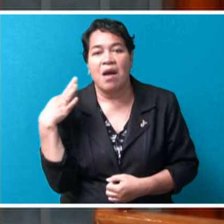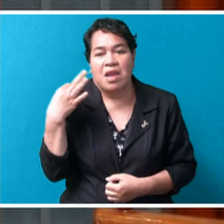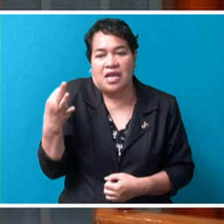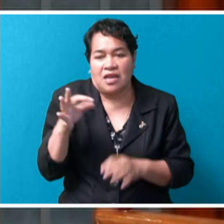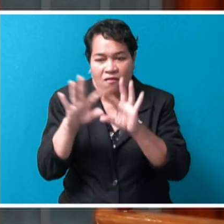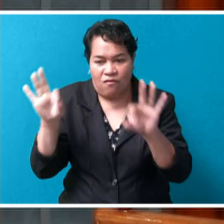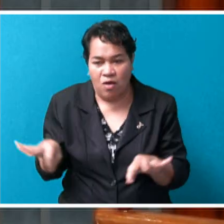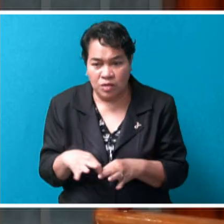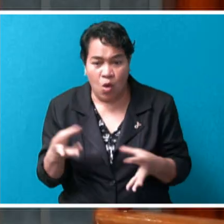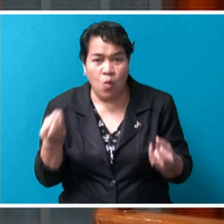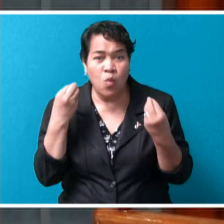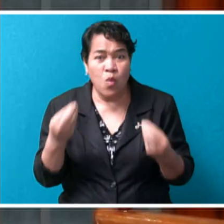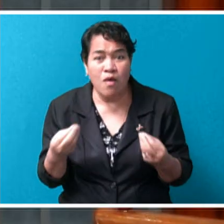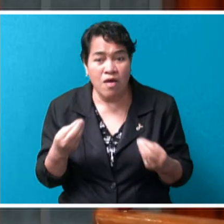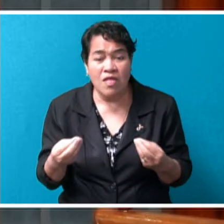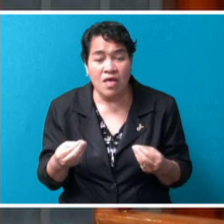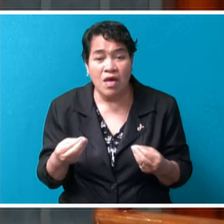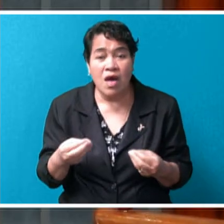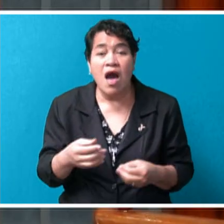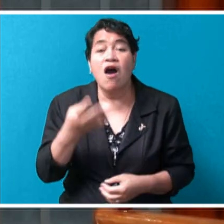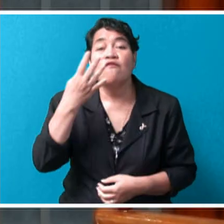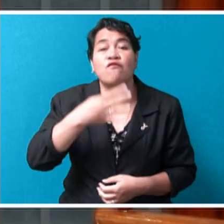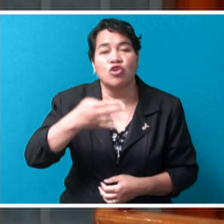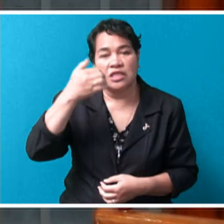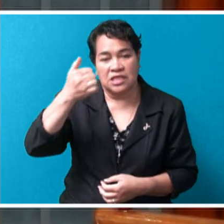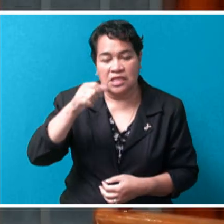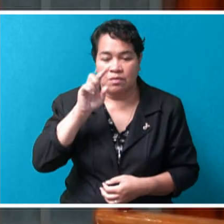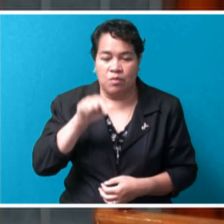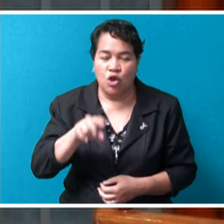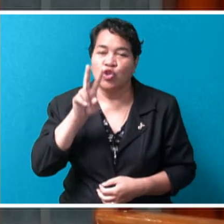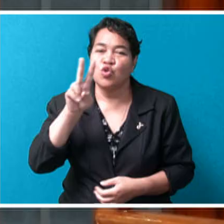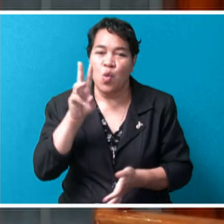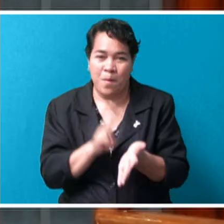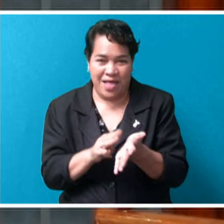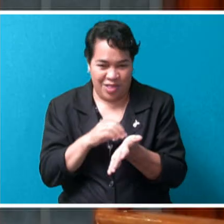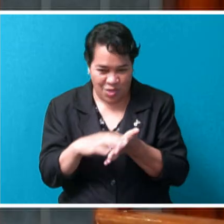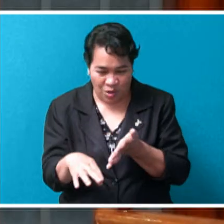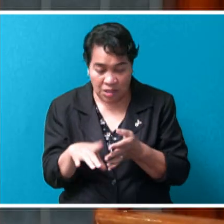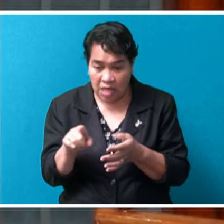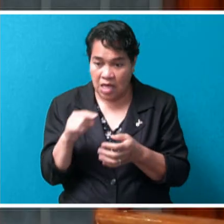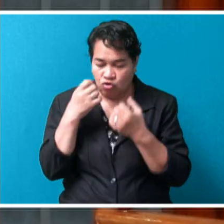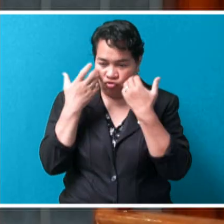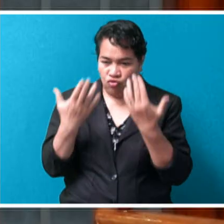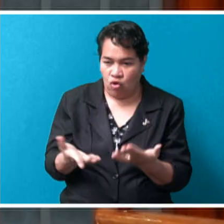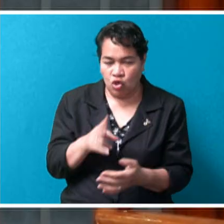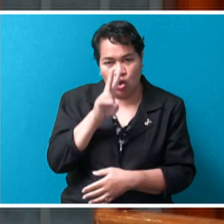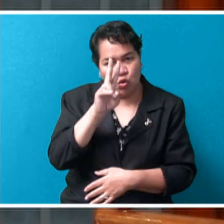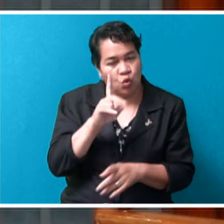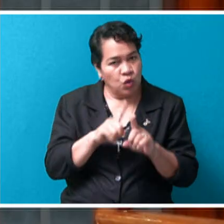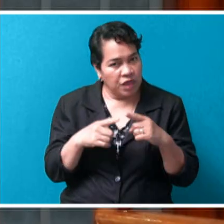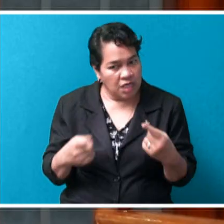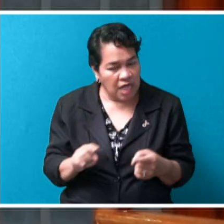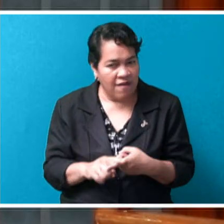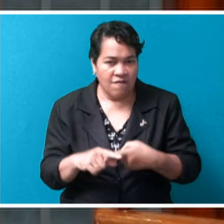grant requests amounting to 46.2 million. This clearly demonstrates 2 things. First,